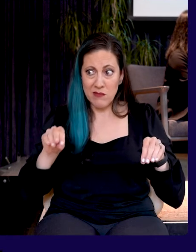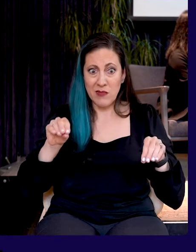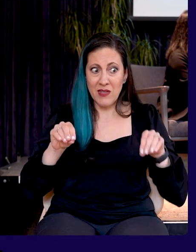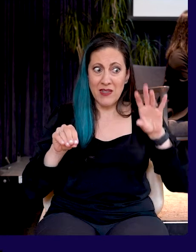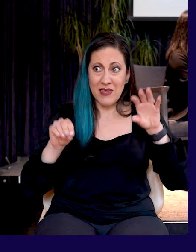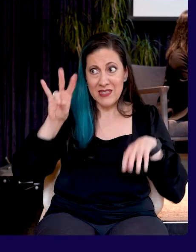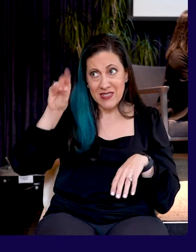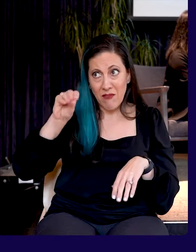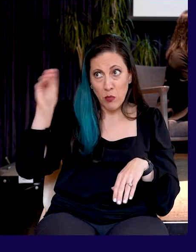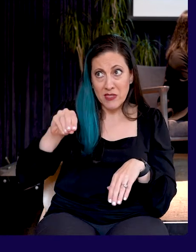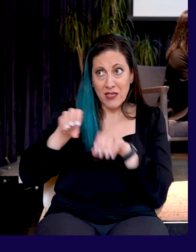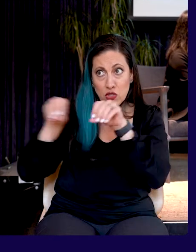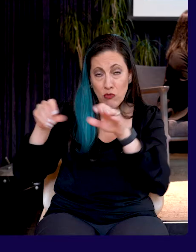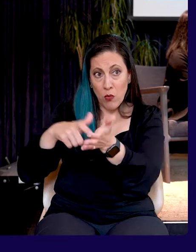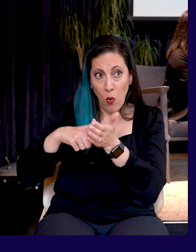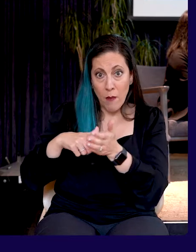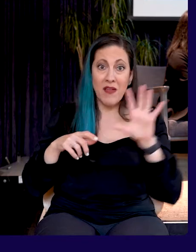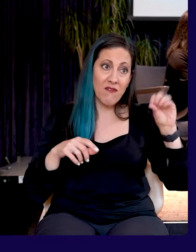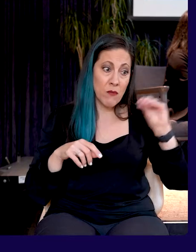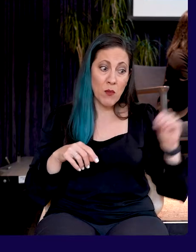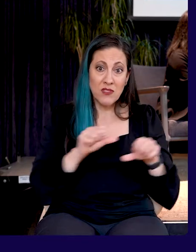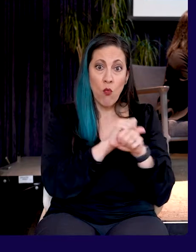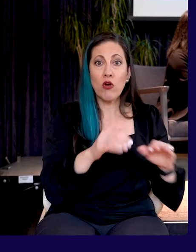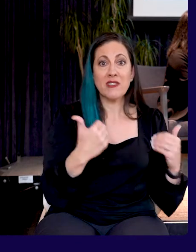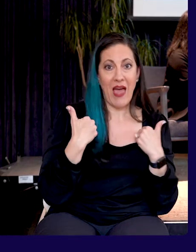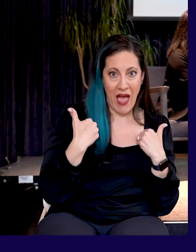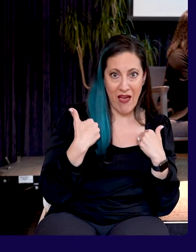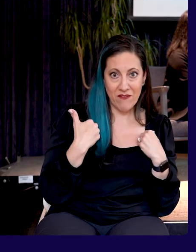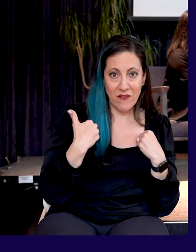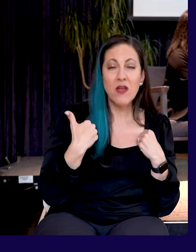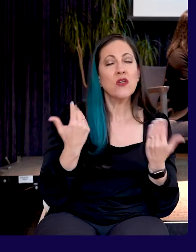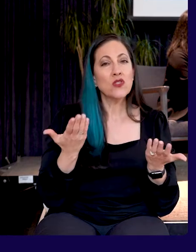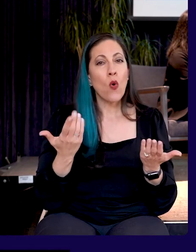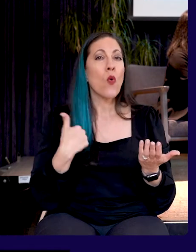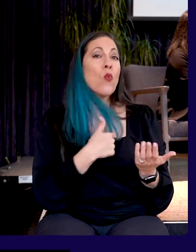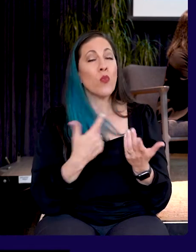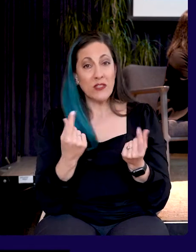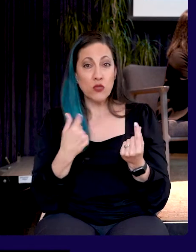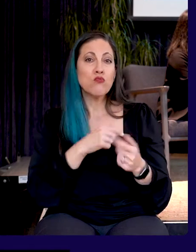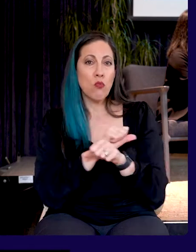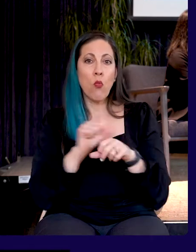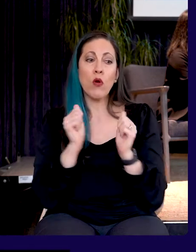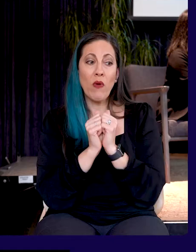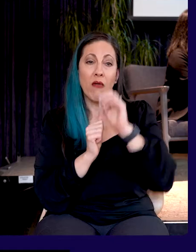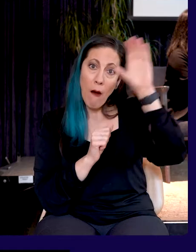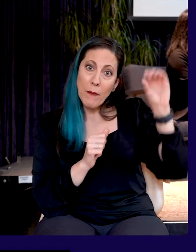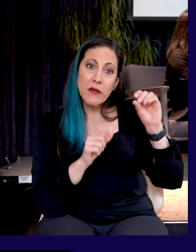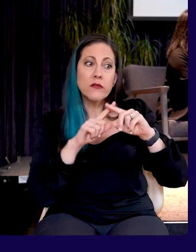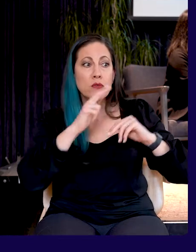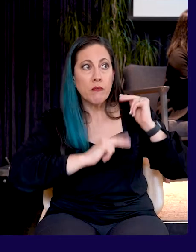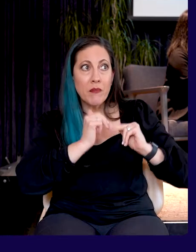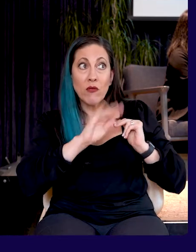of degree requirements with the 50% of workers that have them or who don't. And so what we're doing is we're working with employers to build the